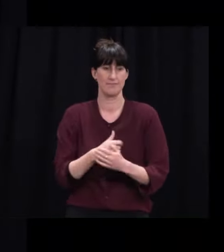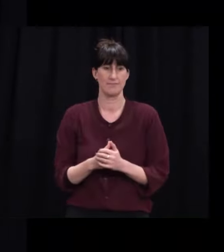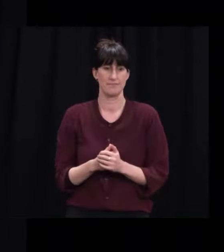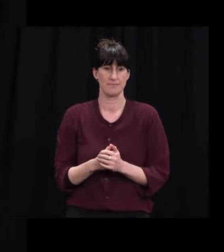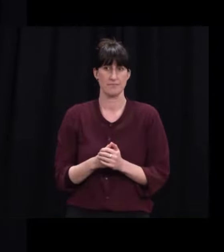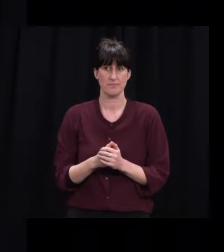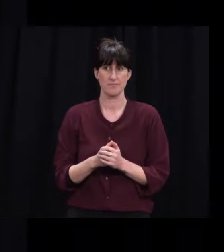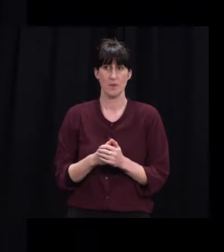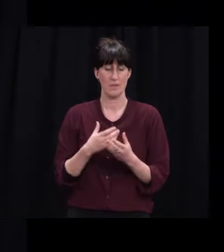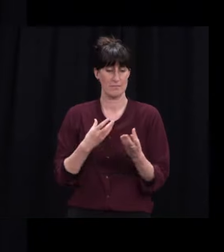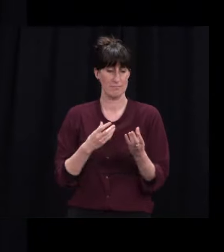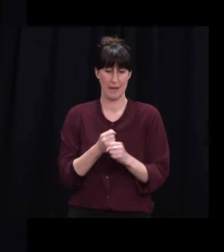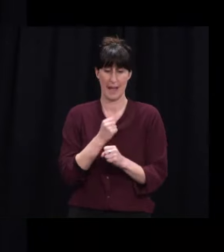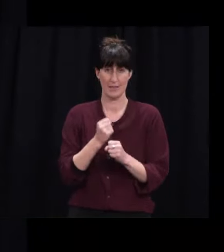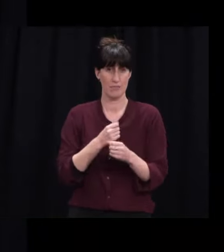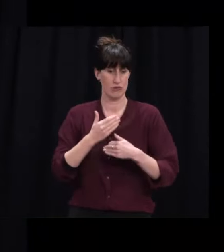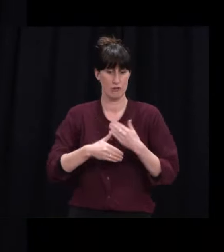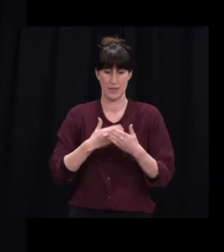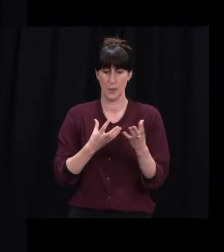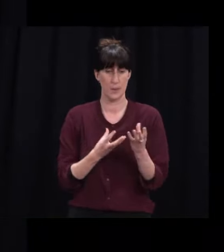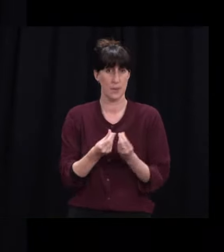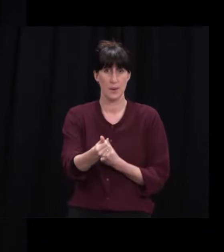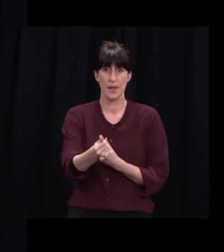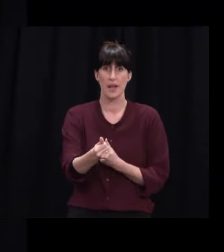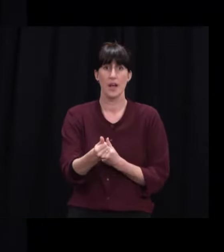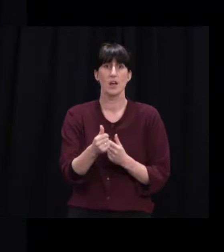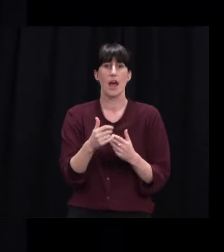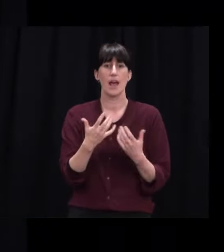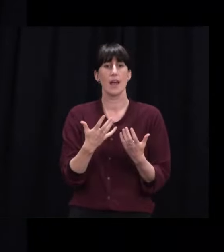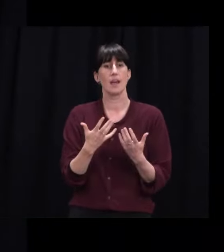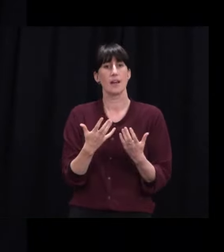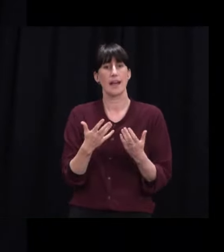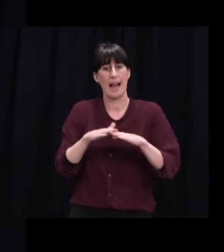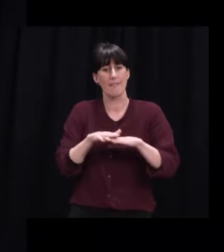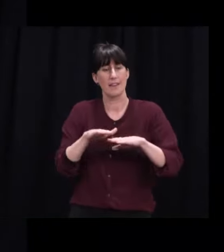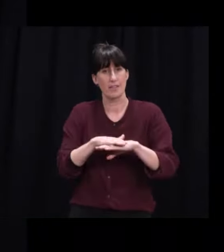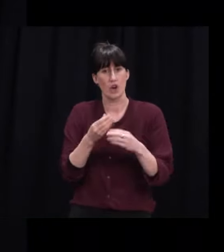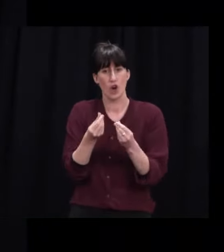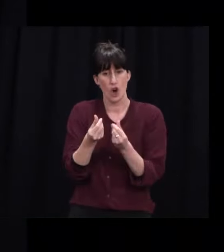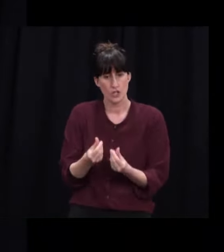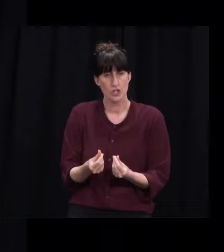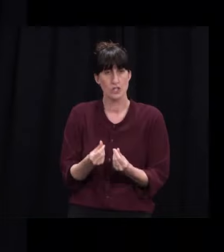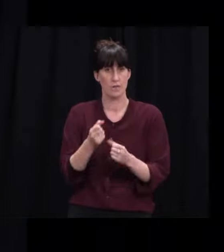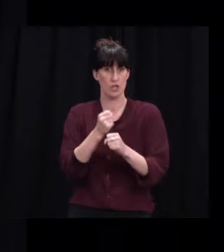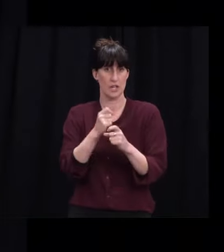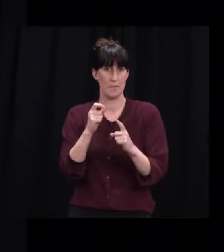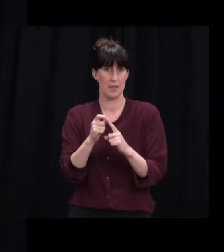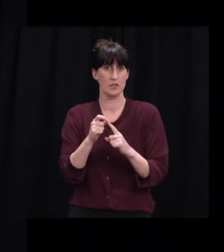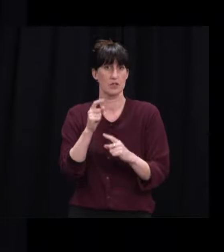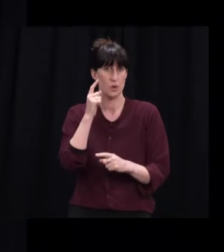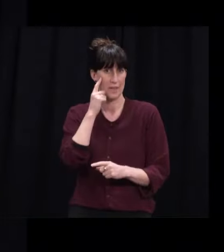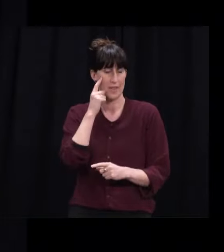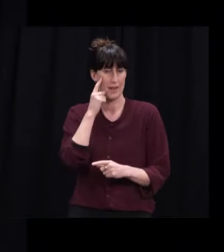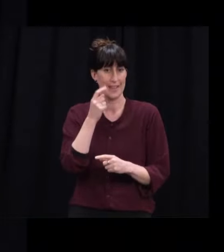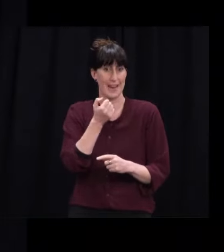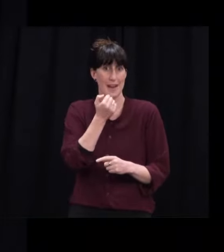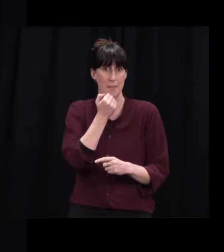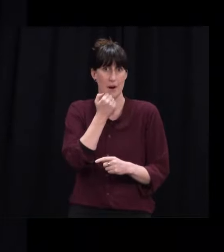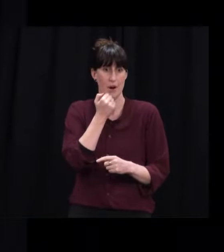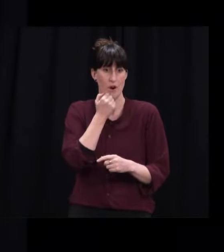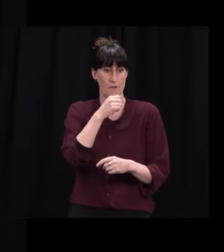program. We've streamlined the way that they are reimbursed for the costs associated with the vaccine program, and we do expect that number to continue to